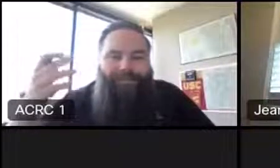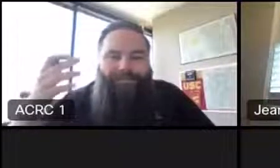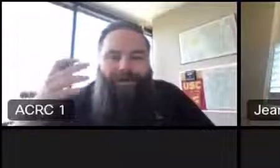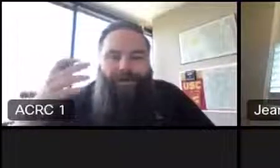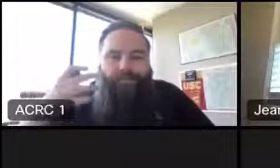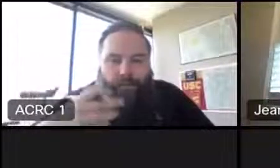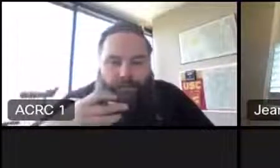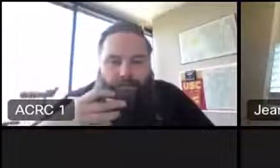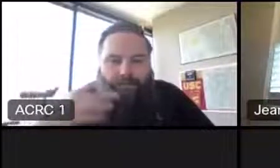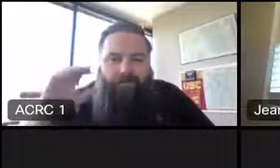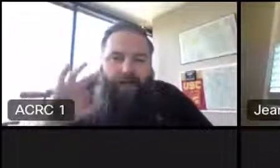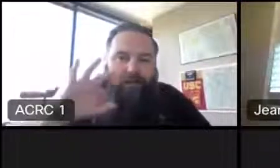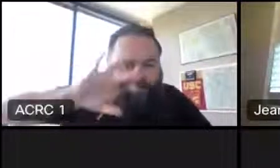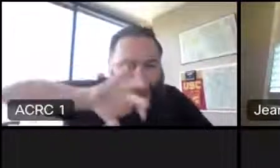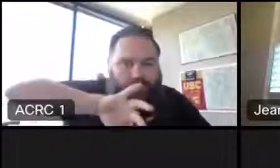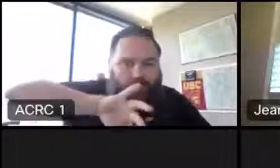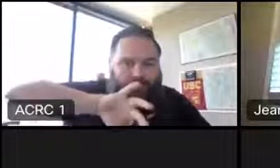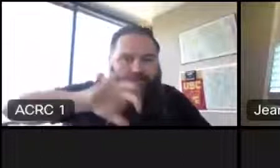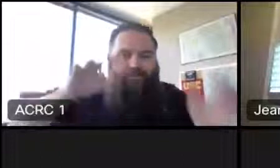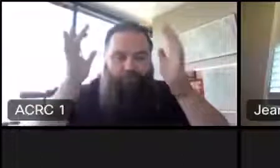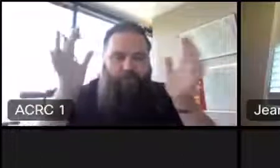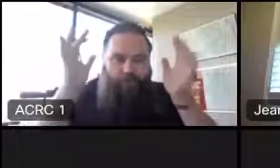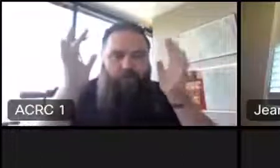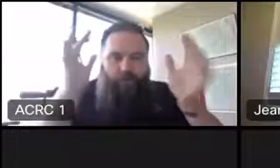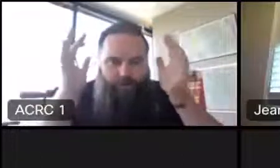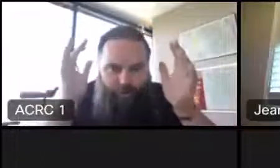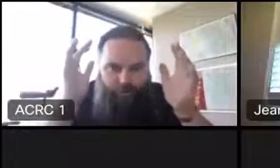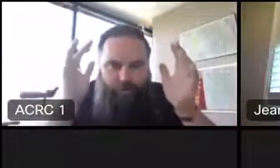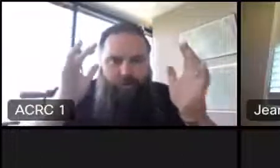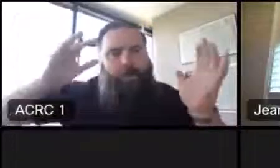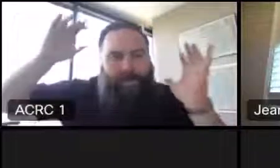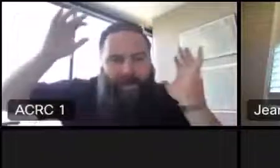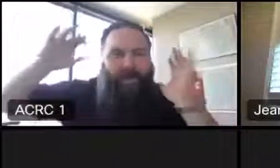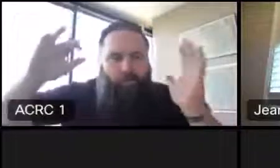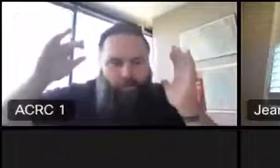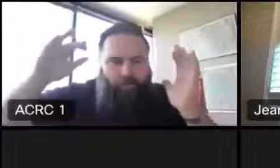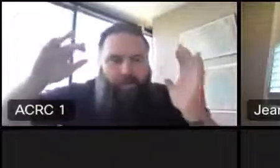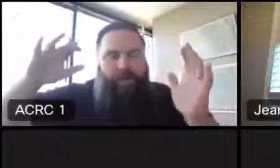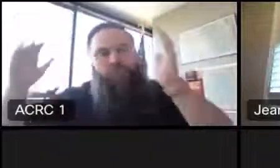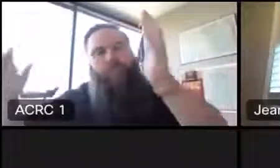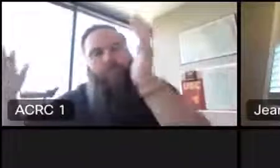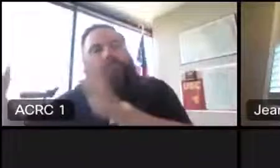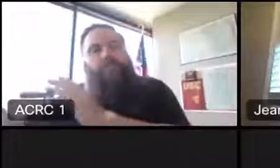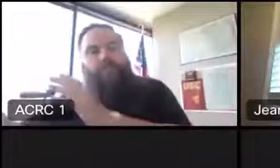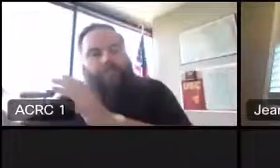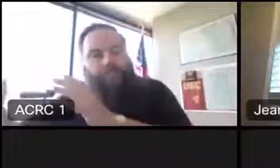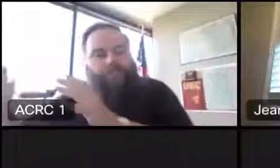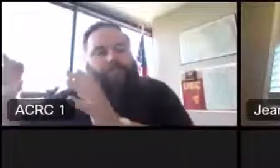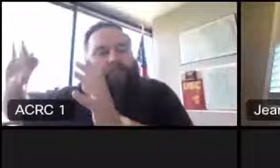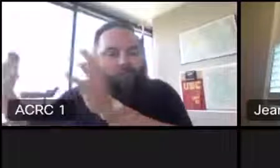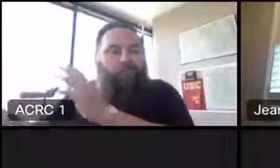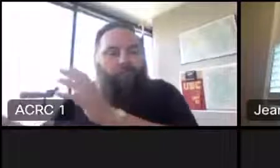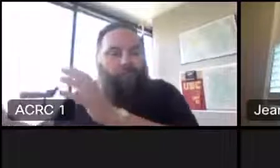the needs of clients that have had alternative services for this long period of time? And now we are looking at how are we going to meet those